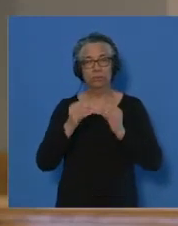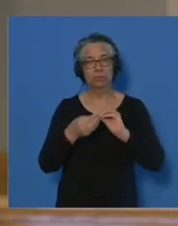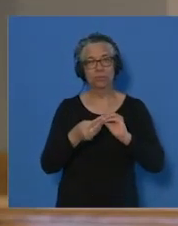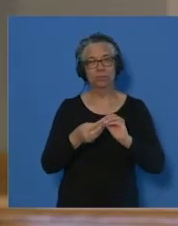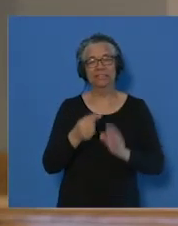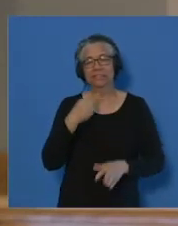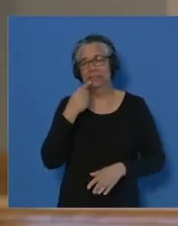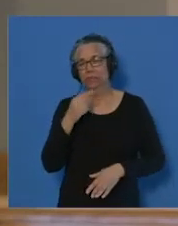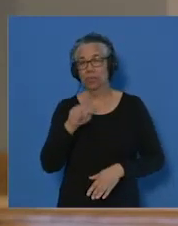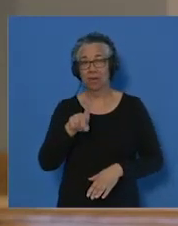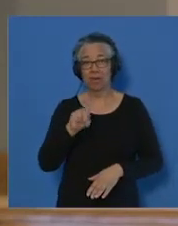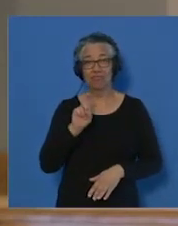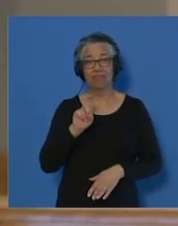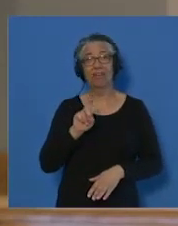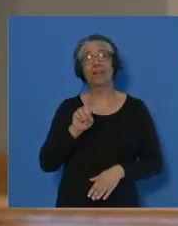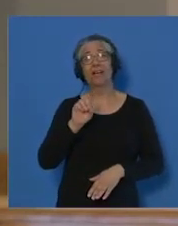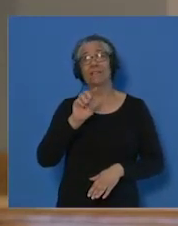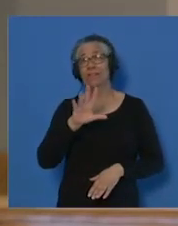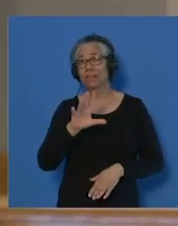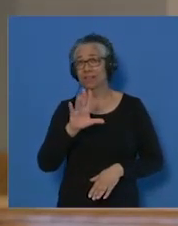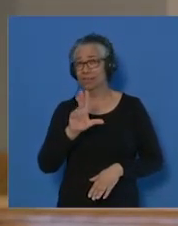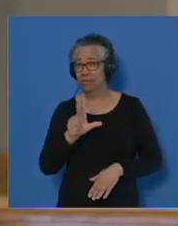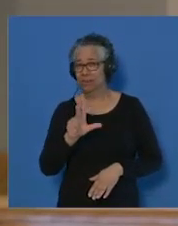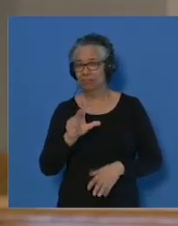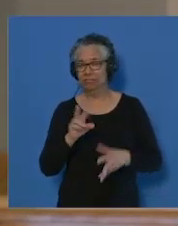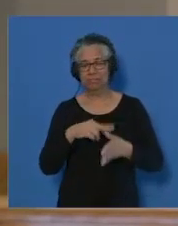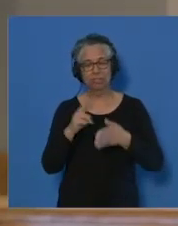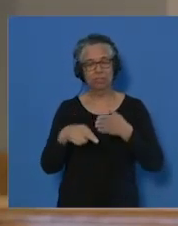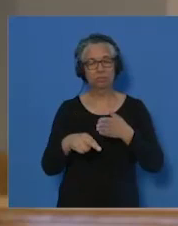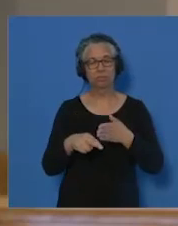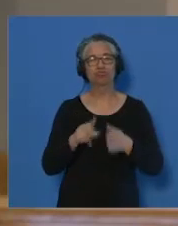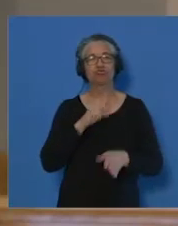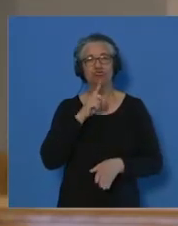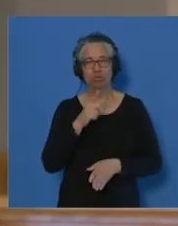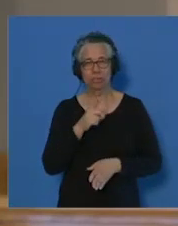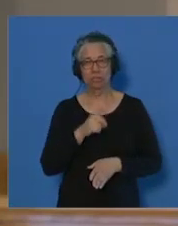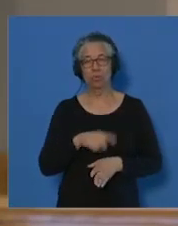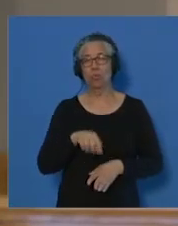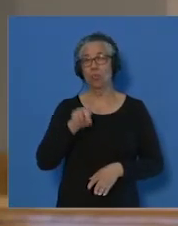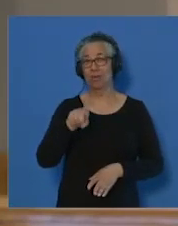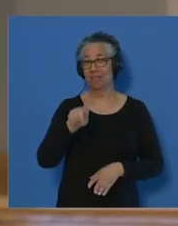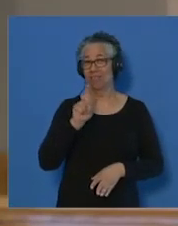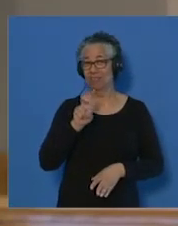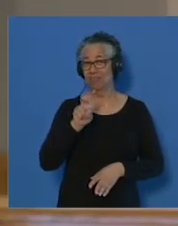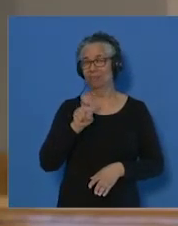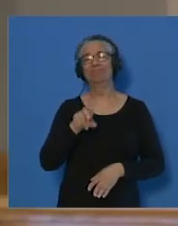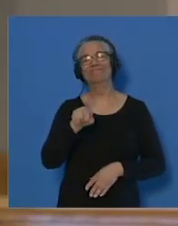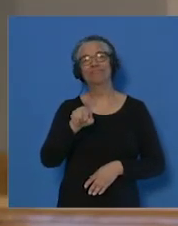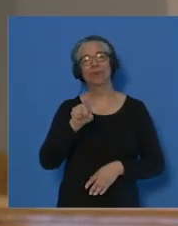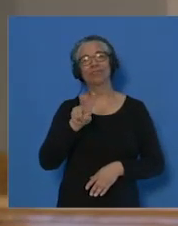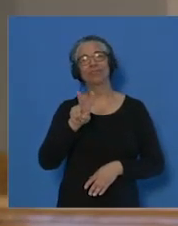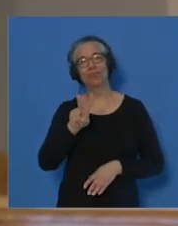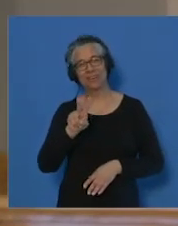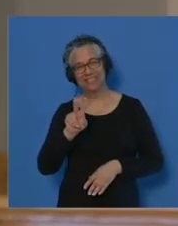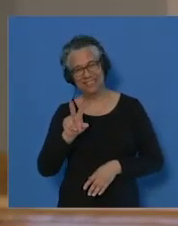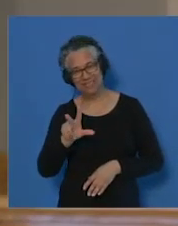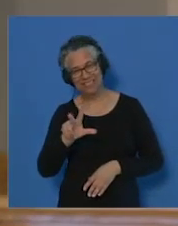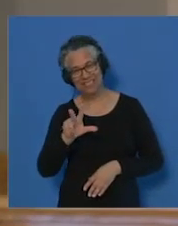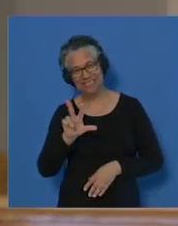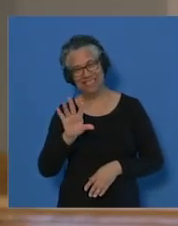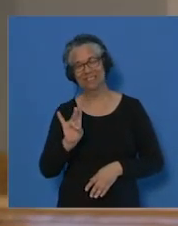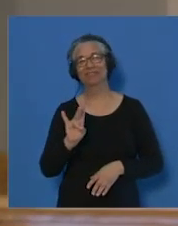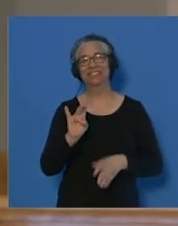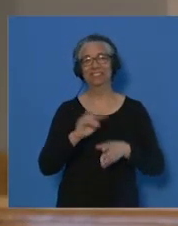reported 153 results when, in fact, we had received 127 results. However, the